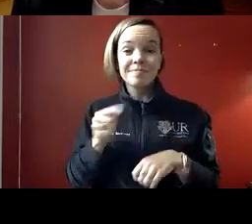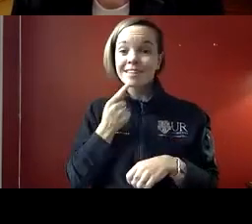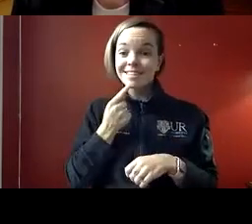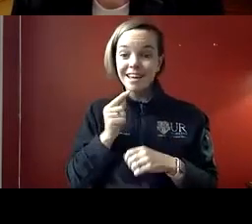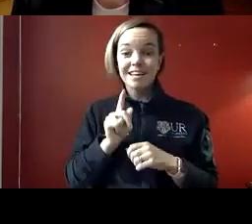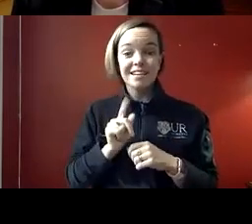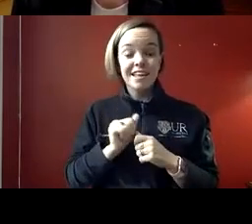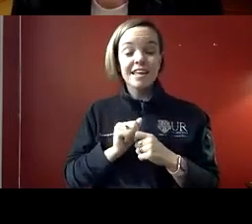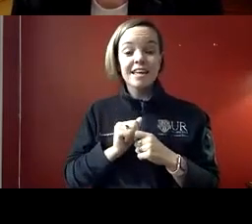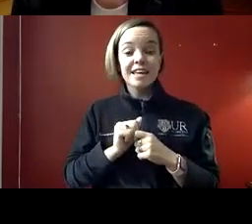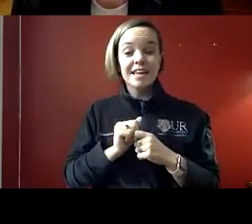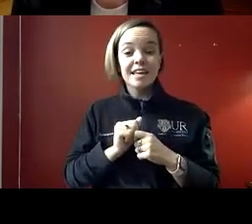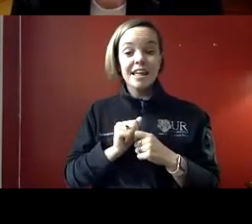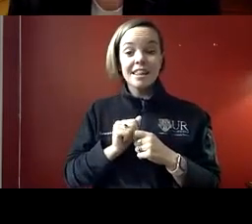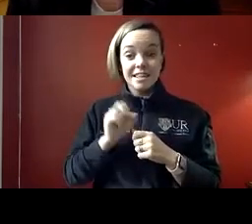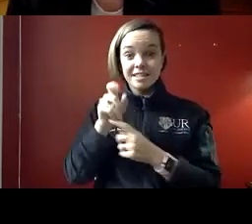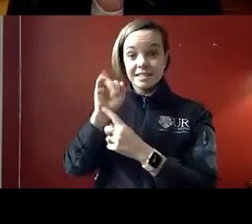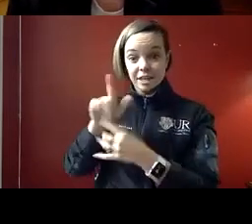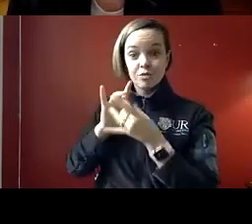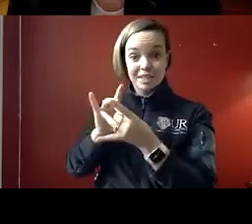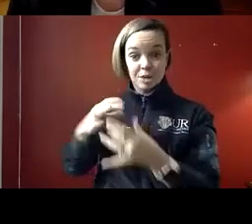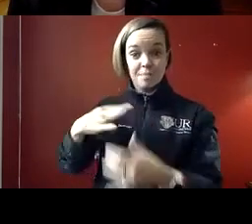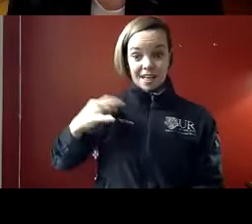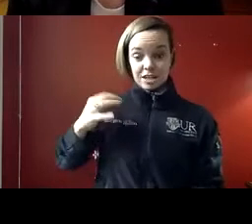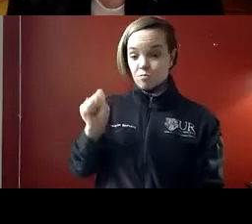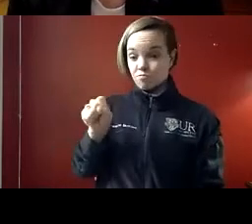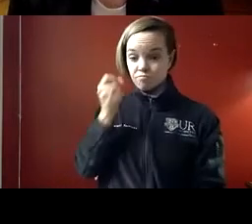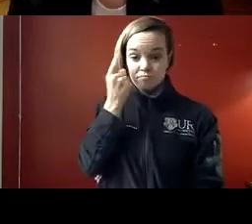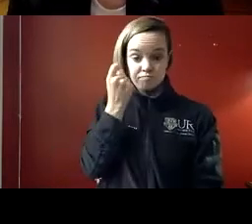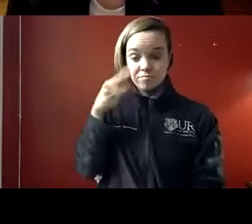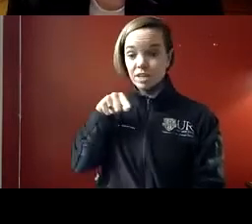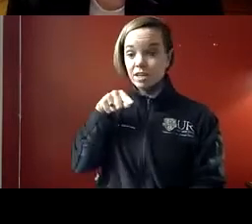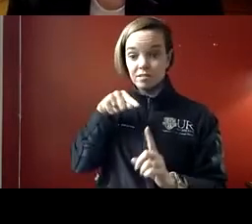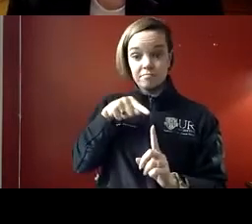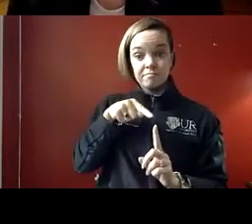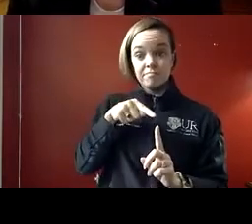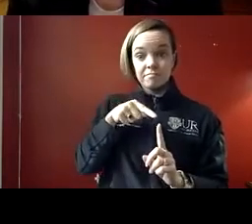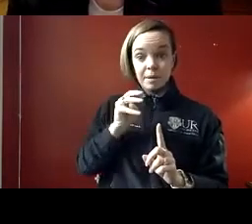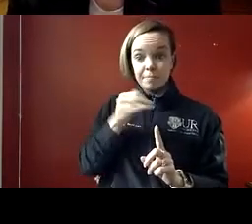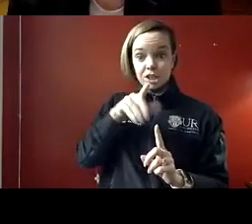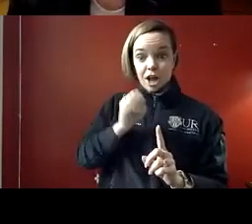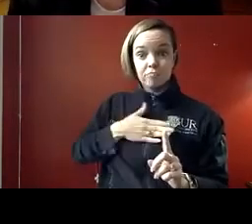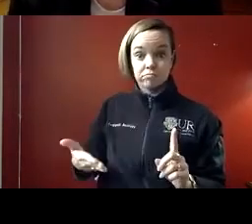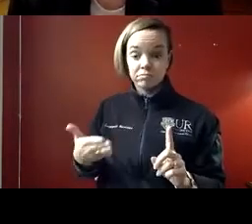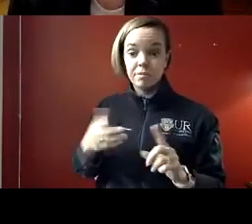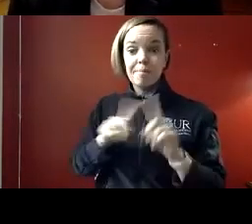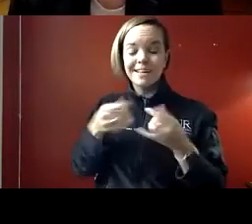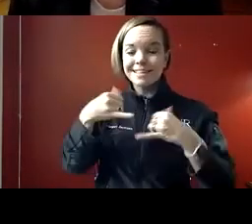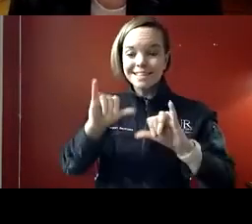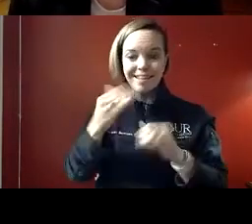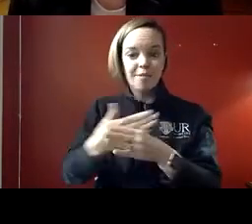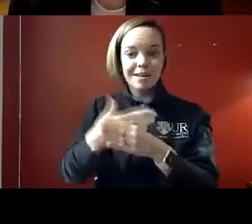sexual relationship was voluntary, she consented to it, it still counts as harassment because the conduct